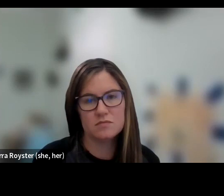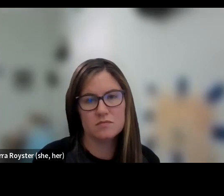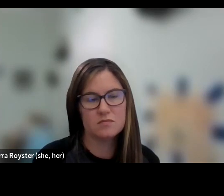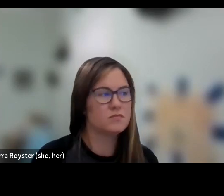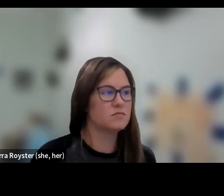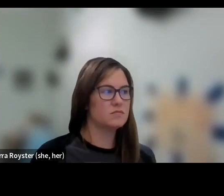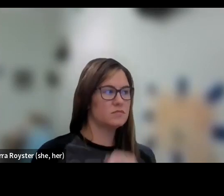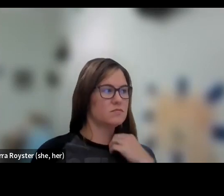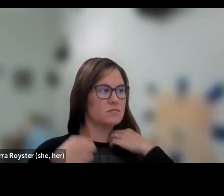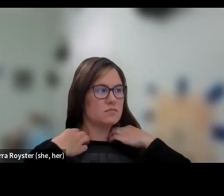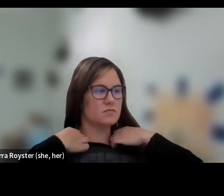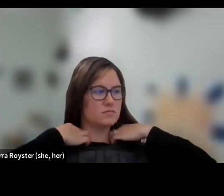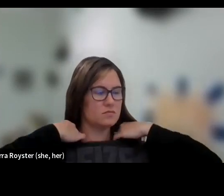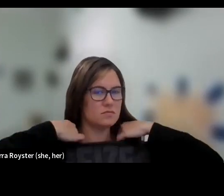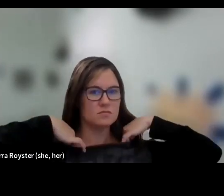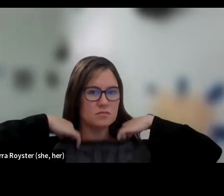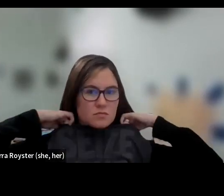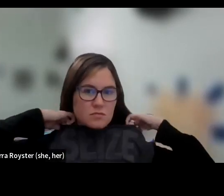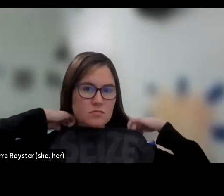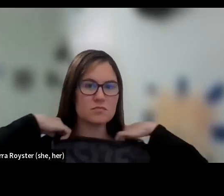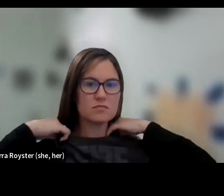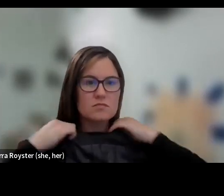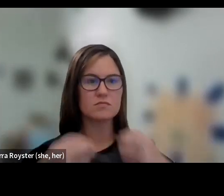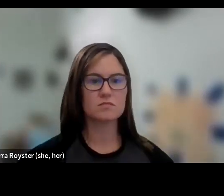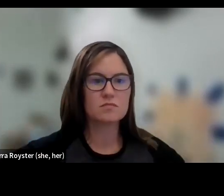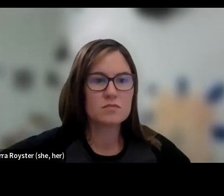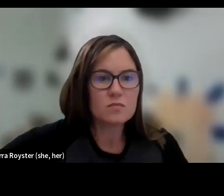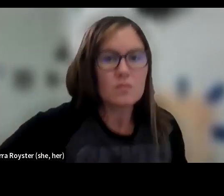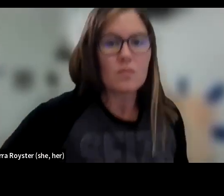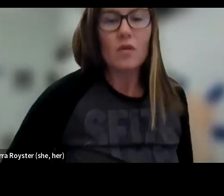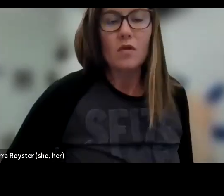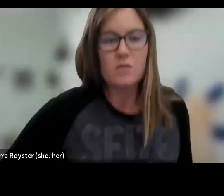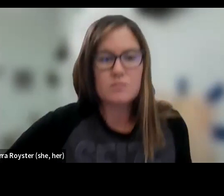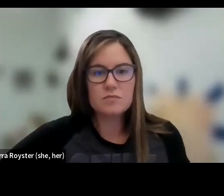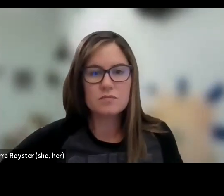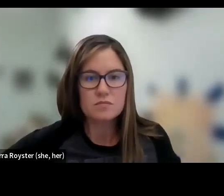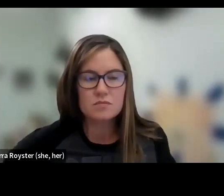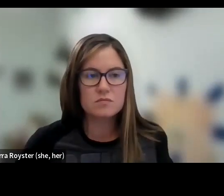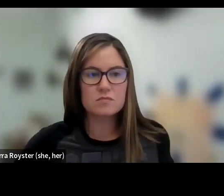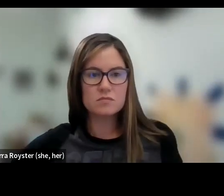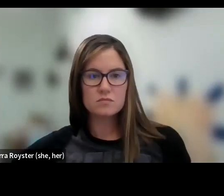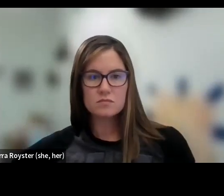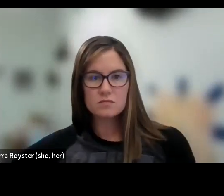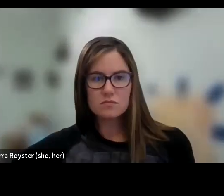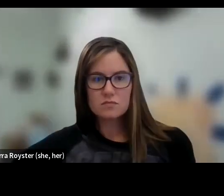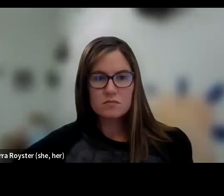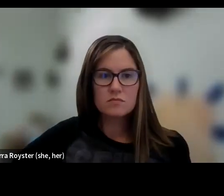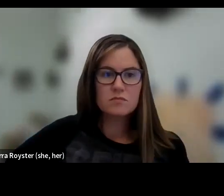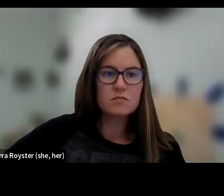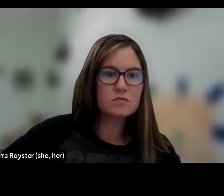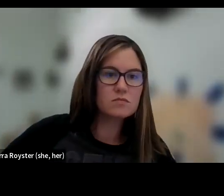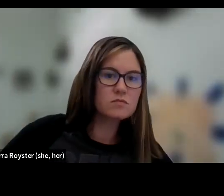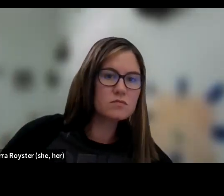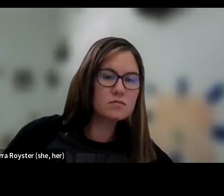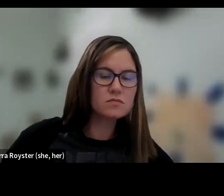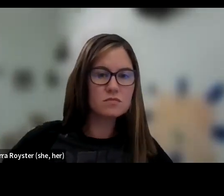to fund an entire system that she gets to participate in after school. I'd love to